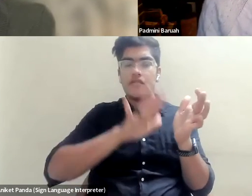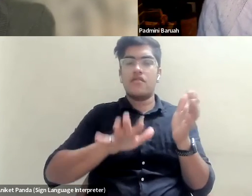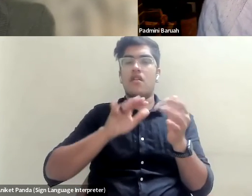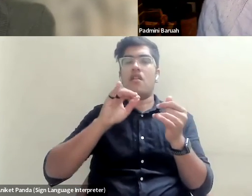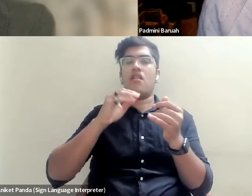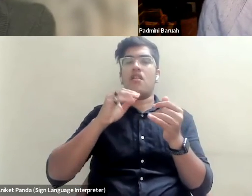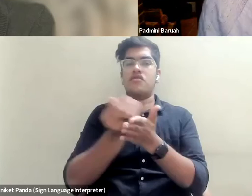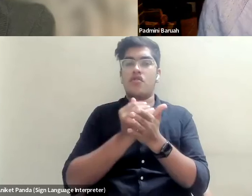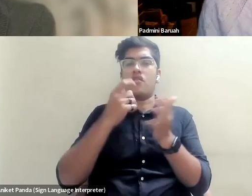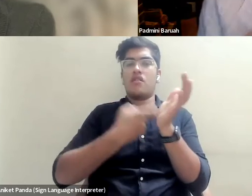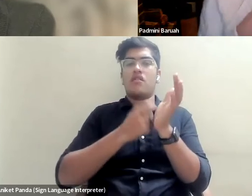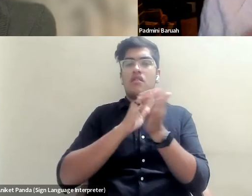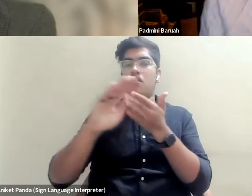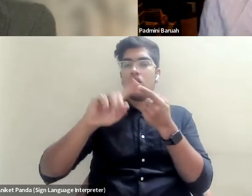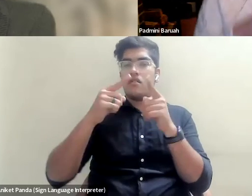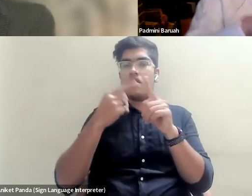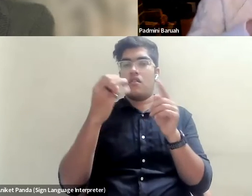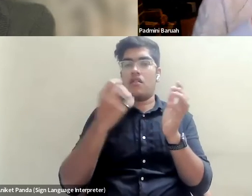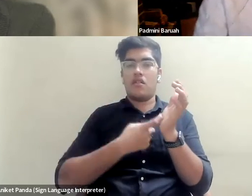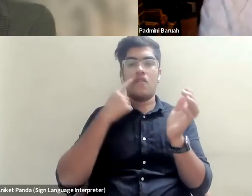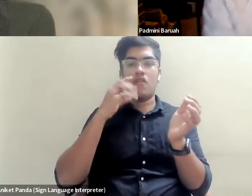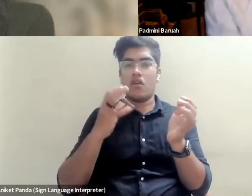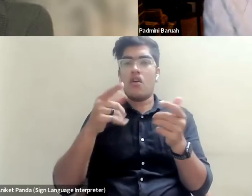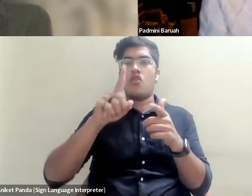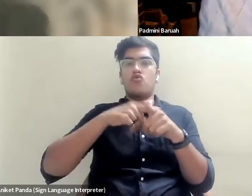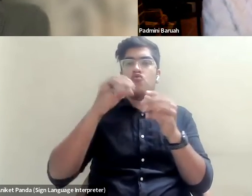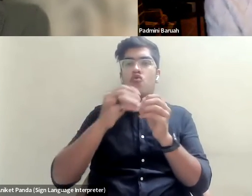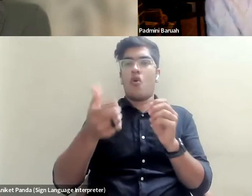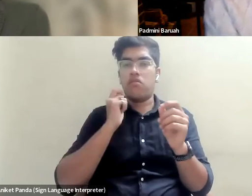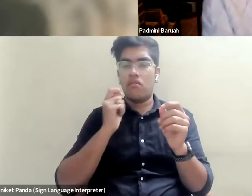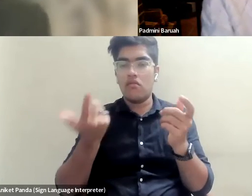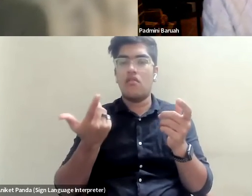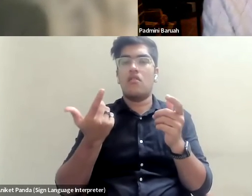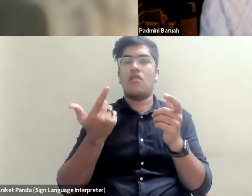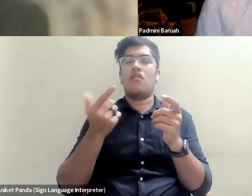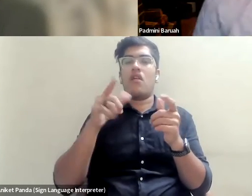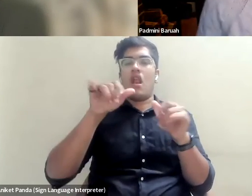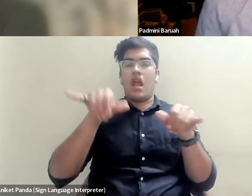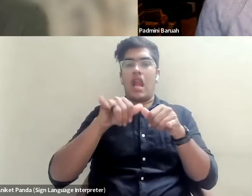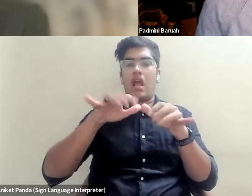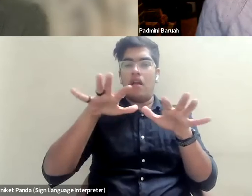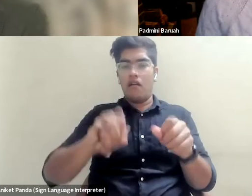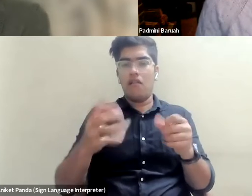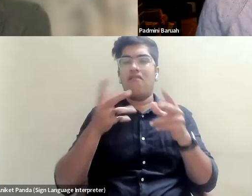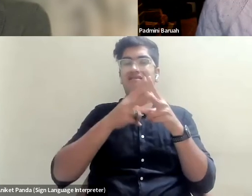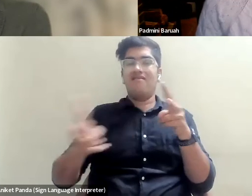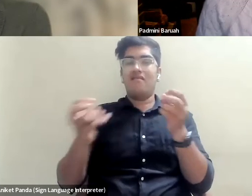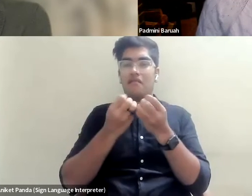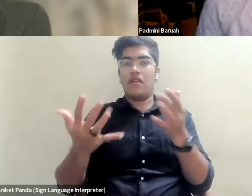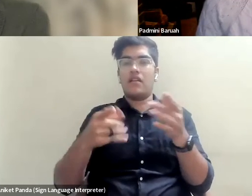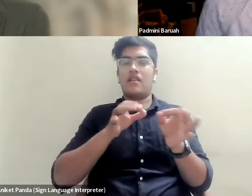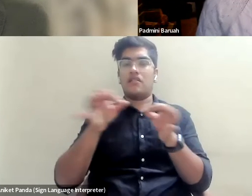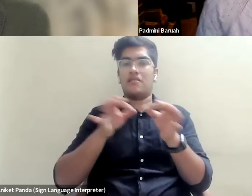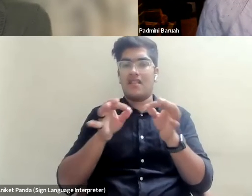the body of the illegal immigrant. They're going to steal our jobs, usually going to take our land, So it's